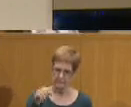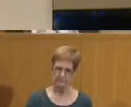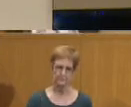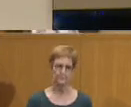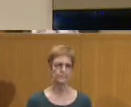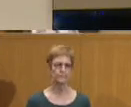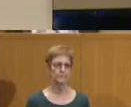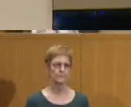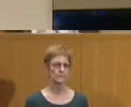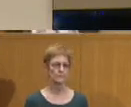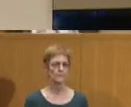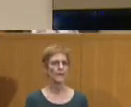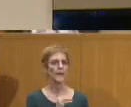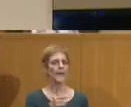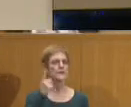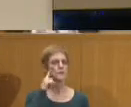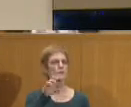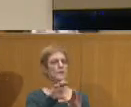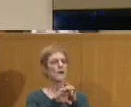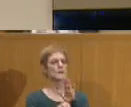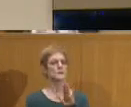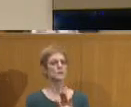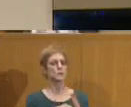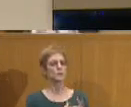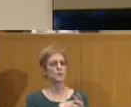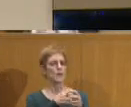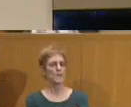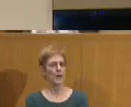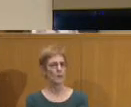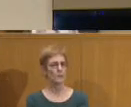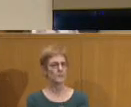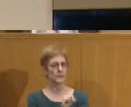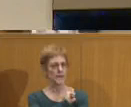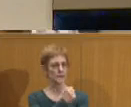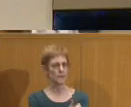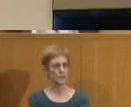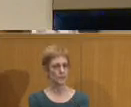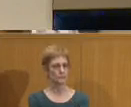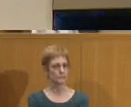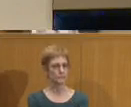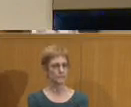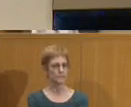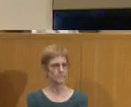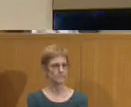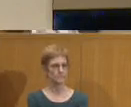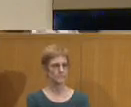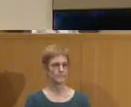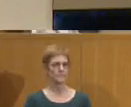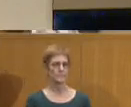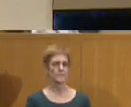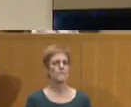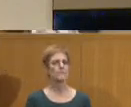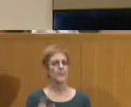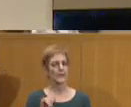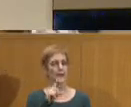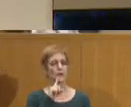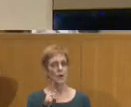and so that's the next generation. That's all we're doing, training them to come out on Monday